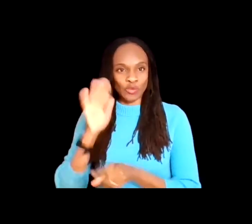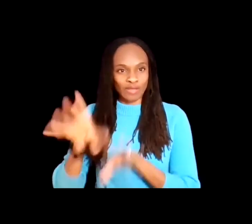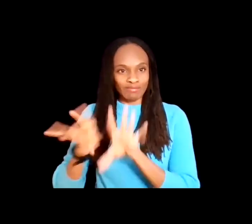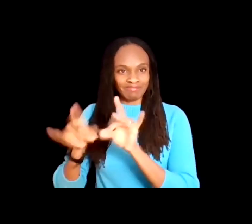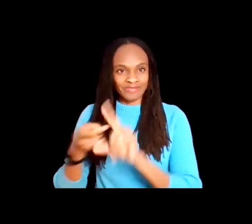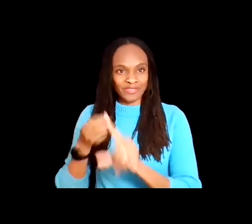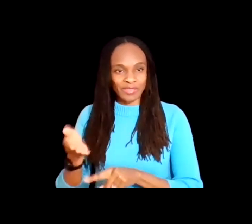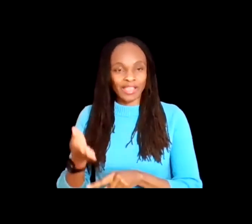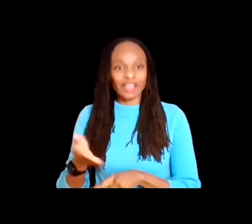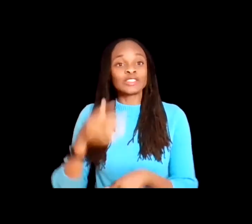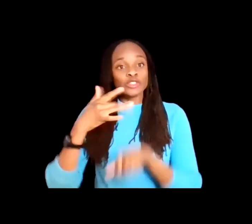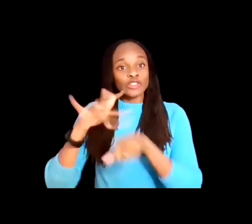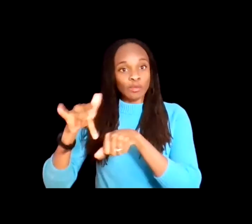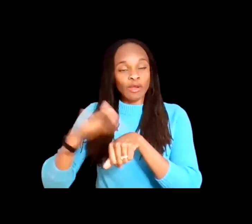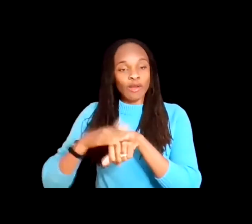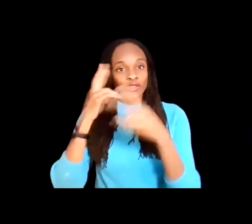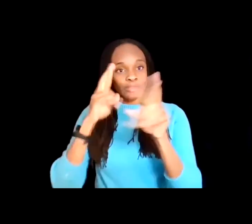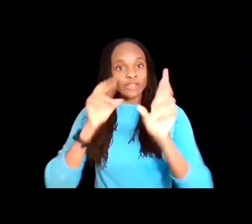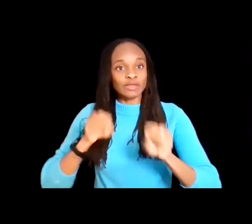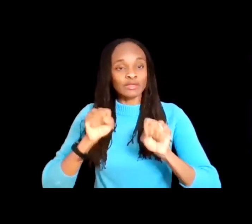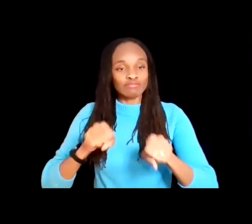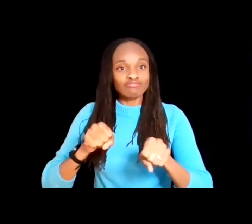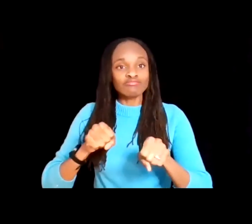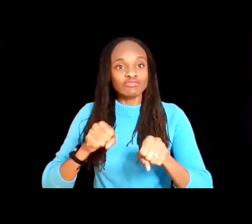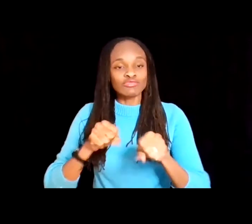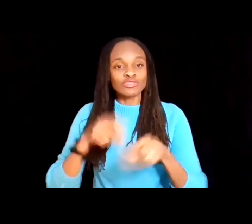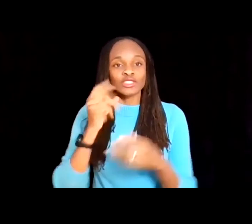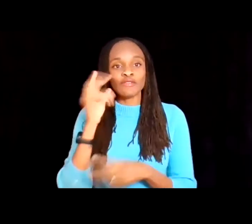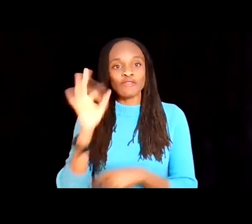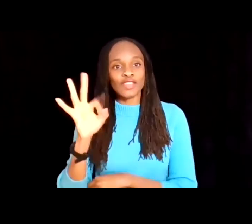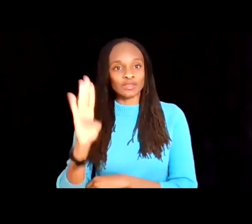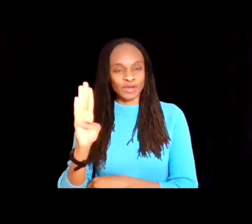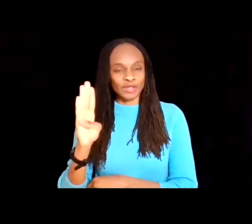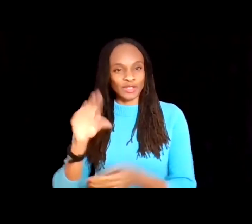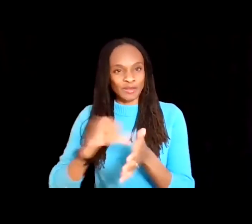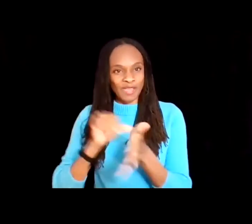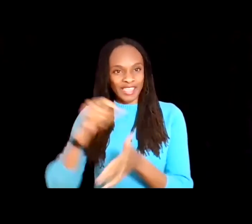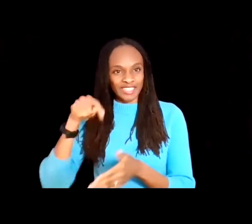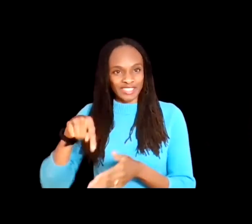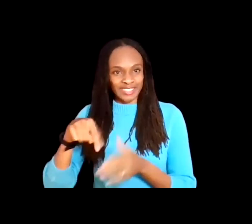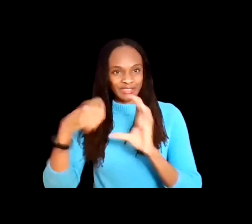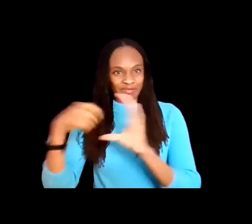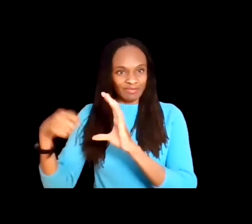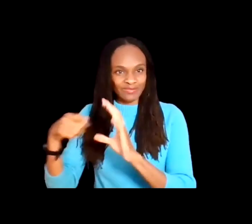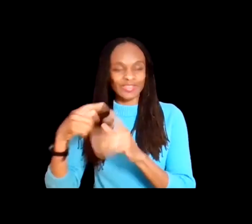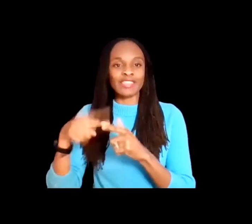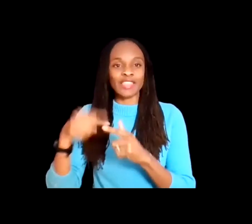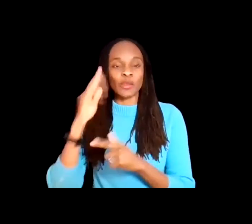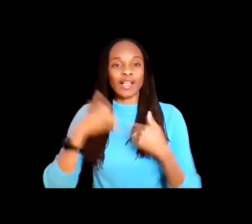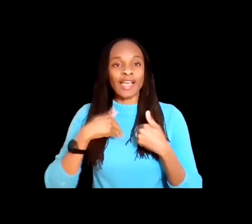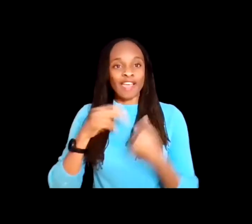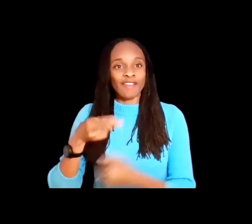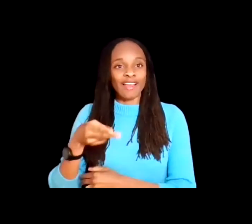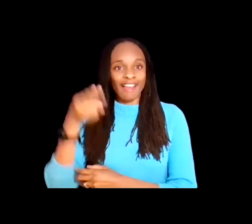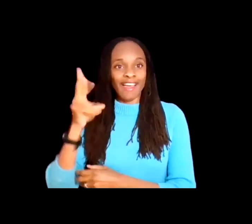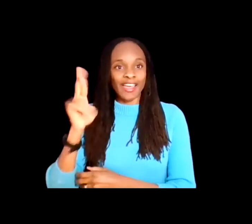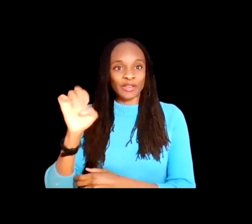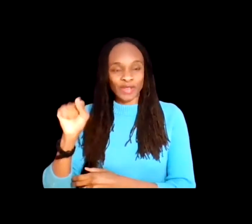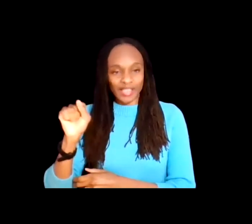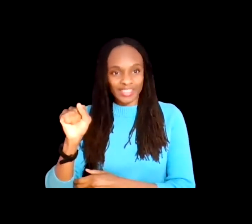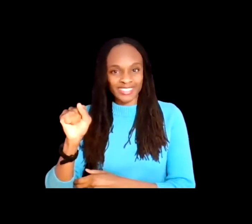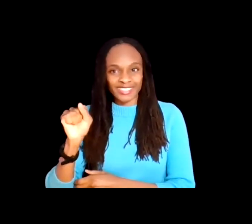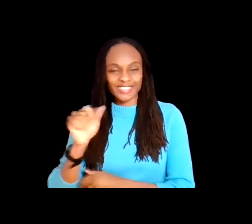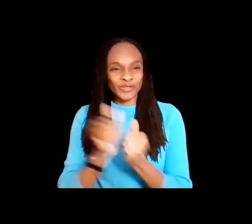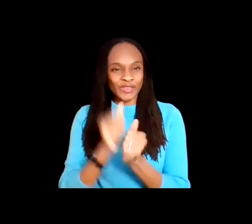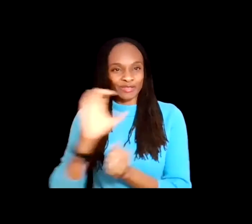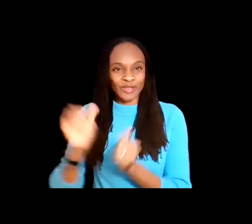available on Respectability's Facebook page and website after this event concludes. A higher resolution recording with open captions and our